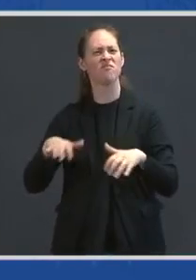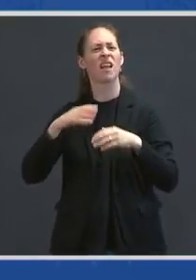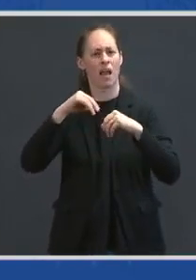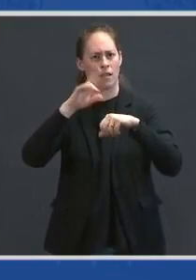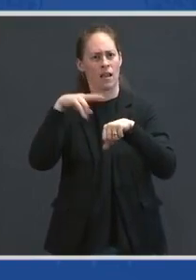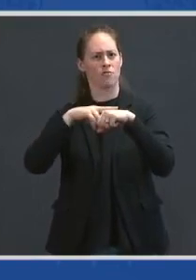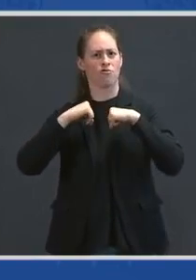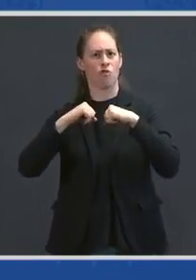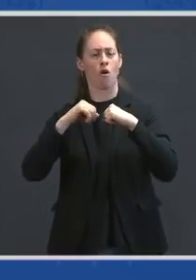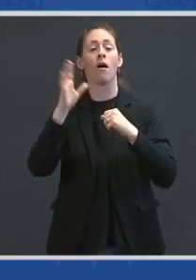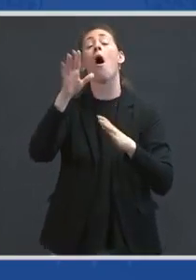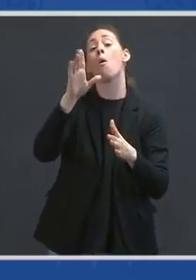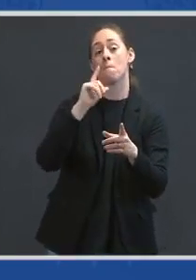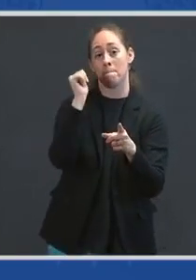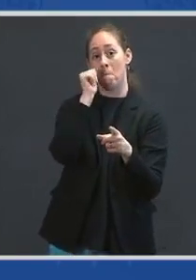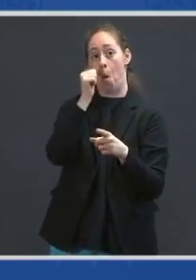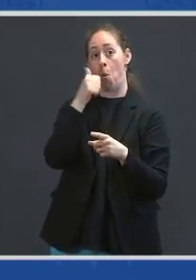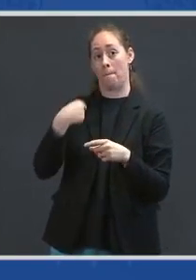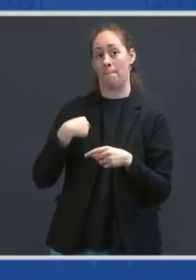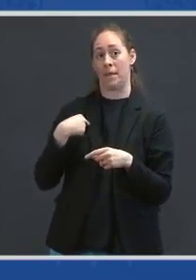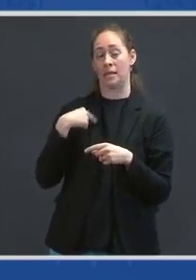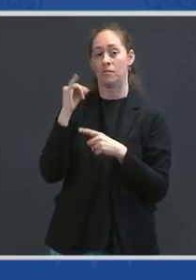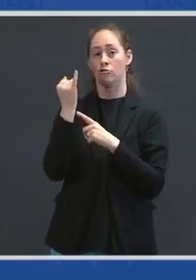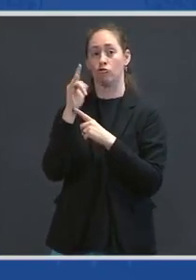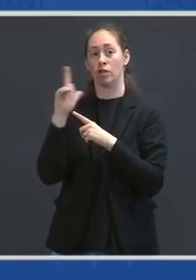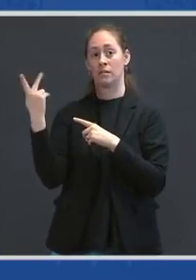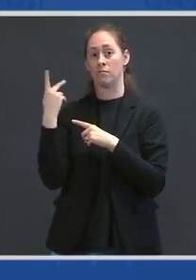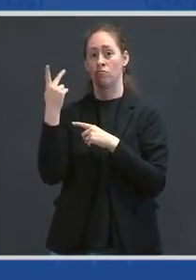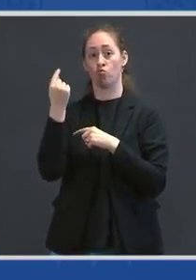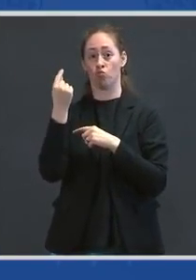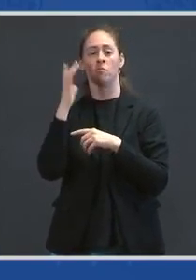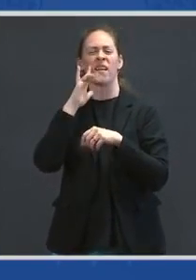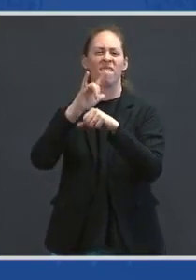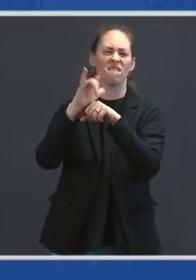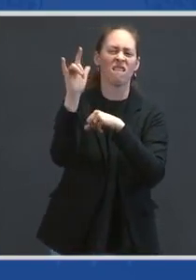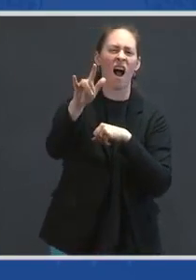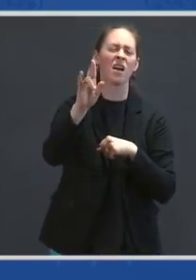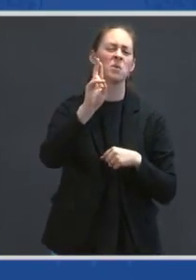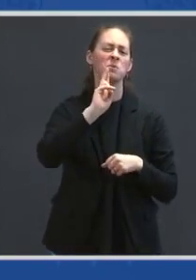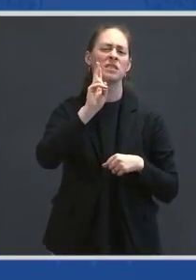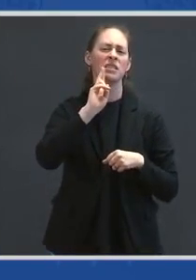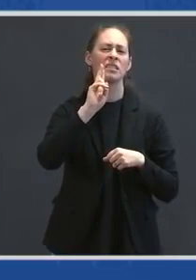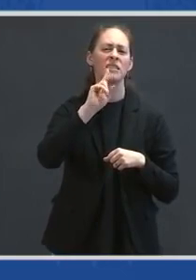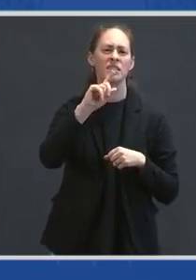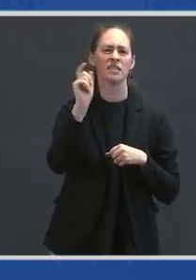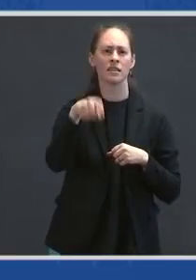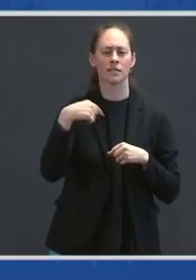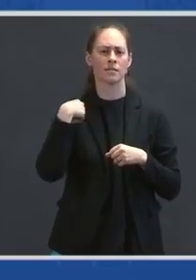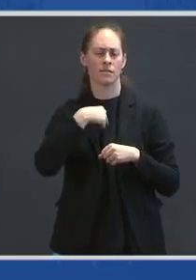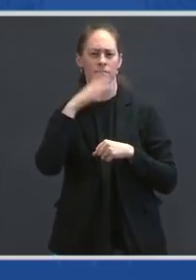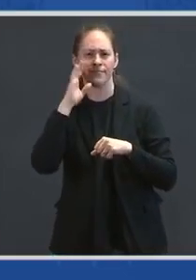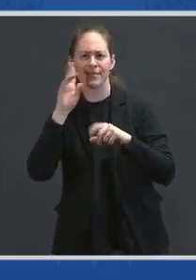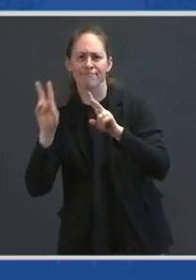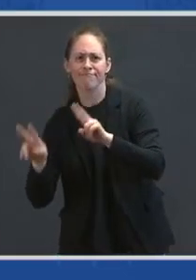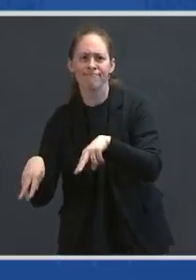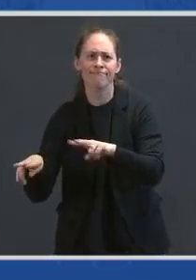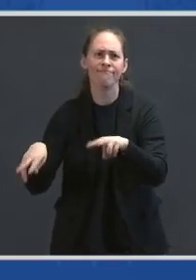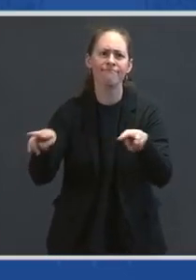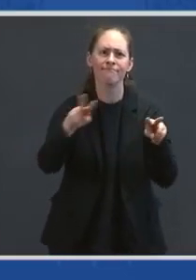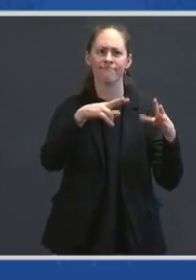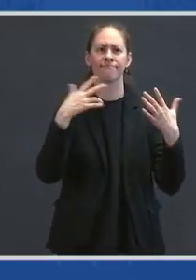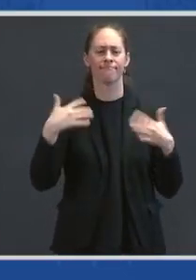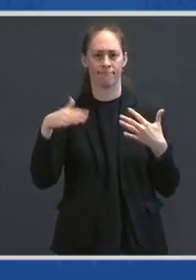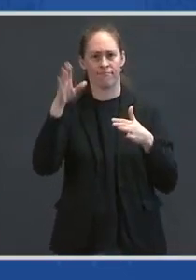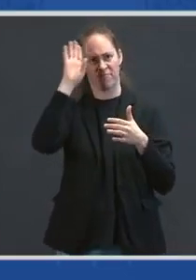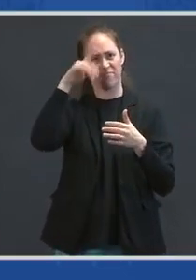Jill and I will travel to Houston, Texas, to tour one of the first federal mass vaccination centers and to thank